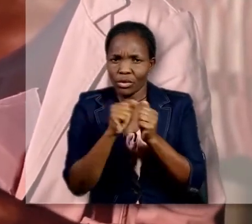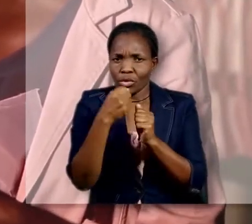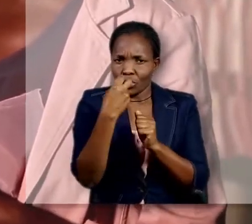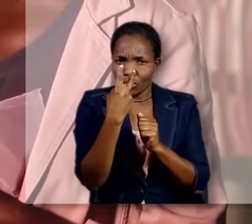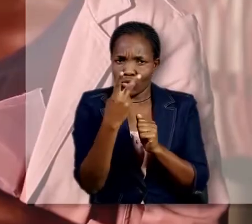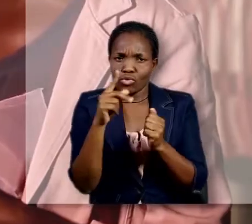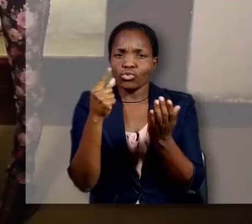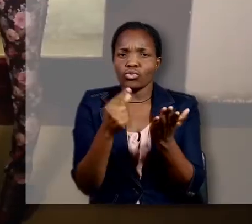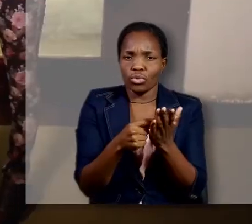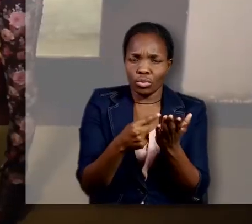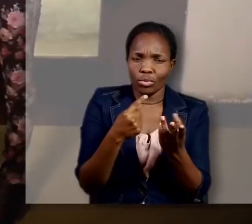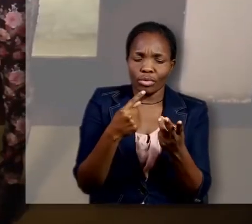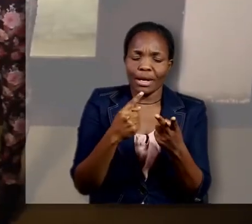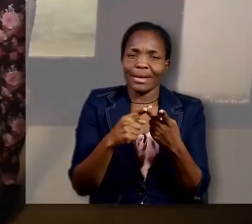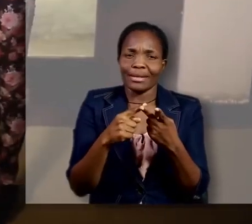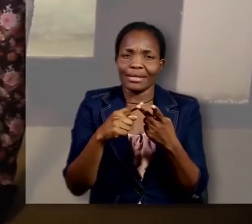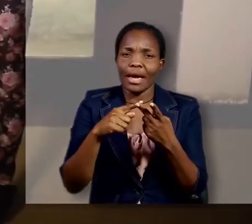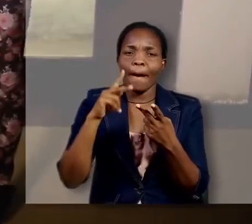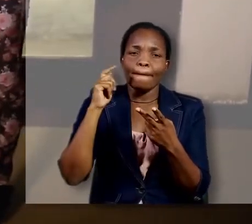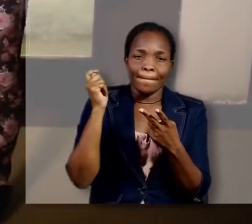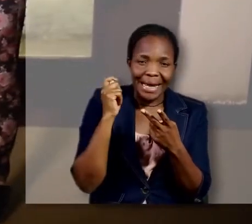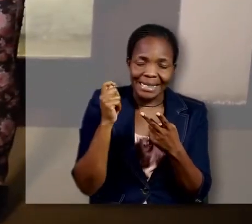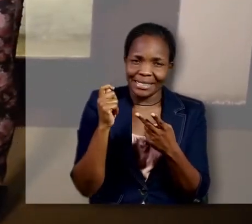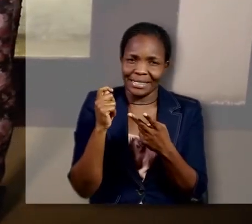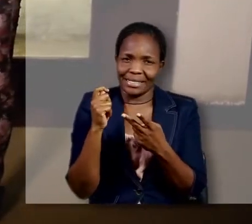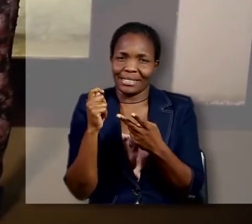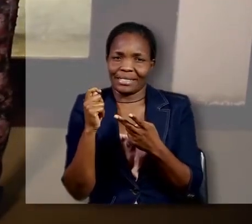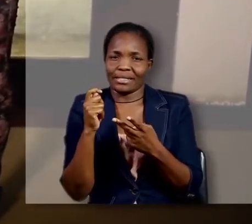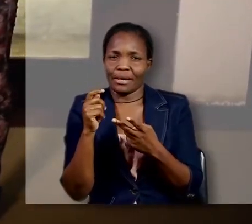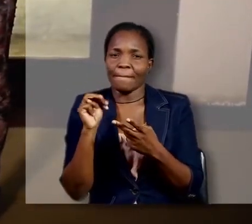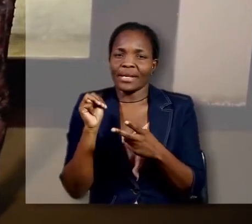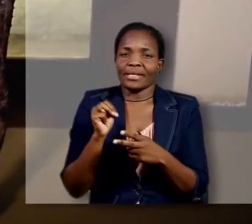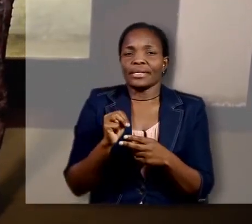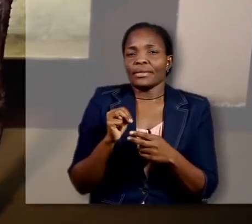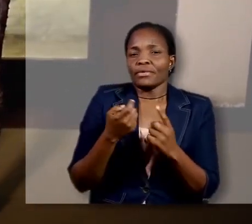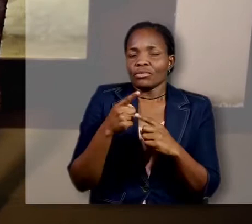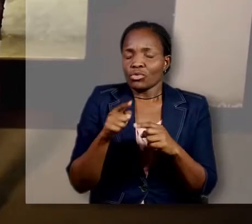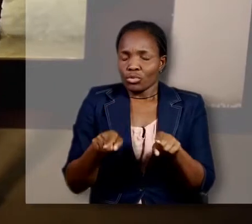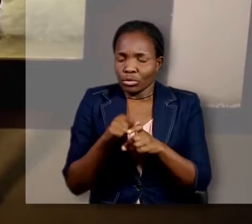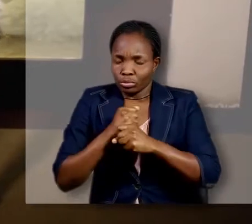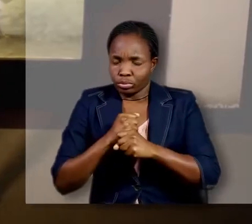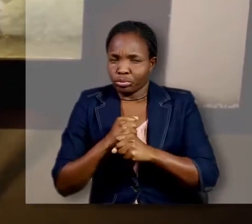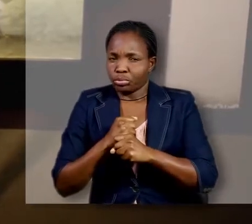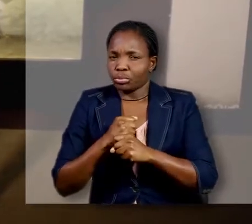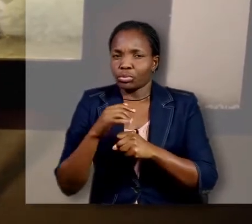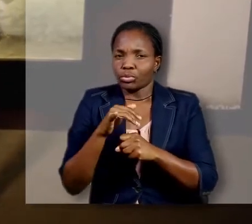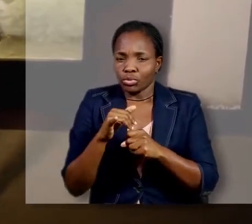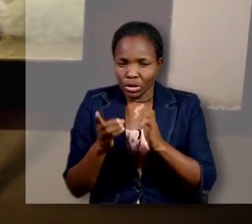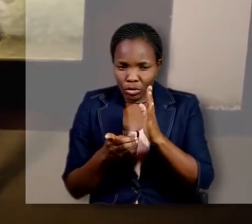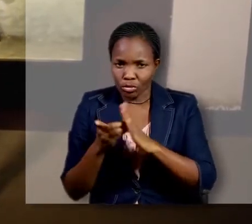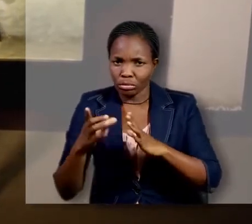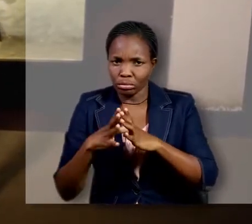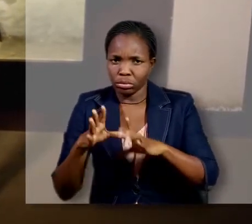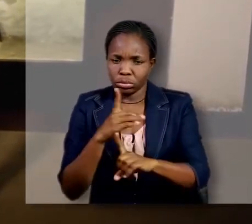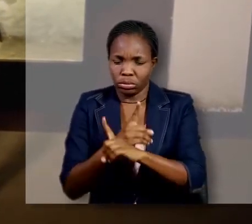trade routes. Although most African countries today have governments that are democratic, at least in form, Lesotho